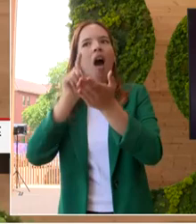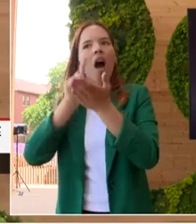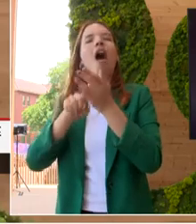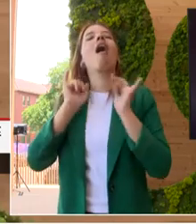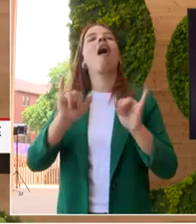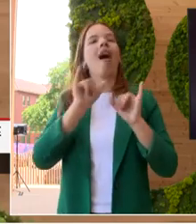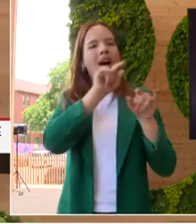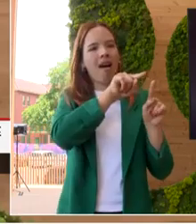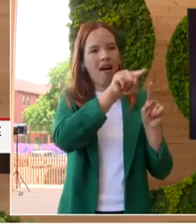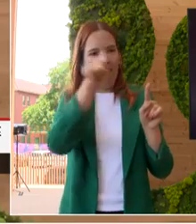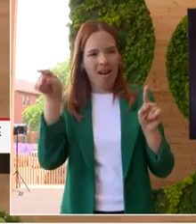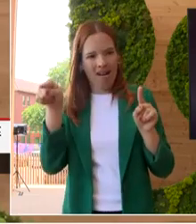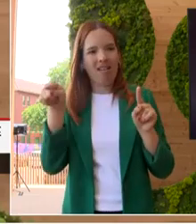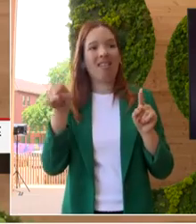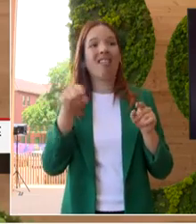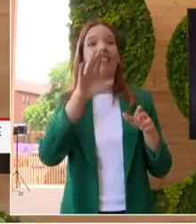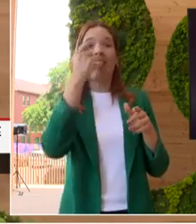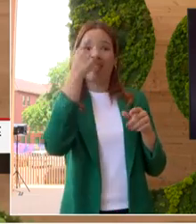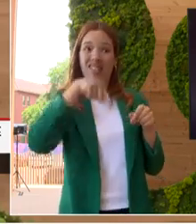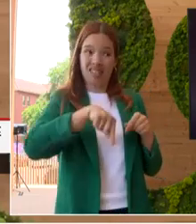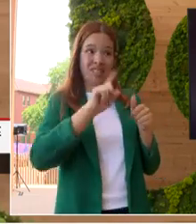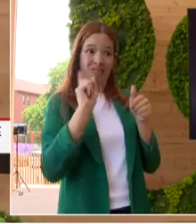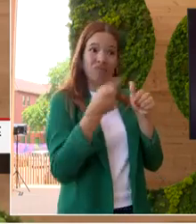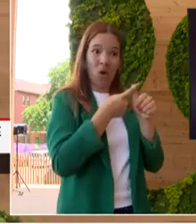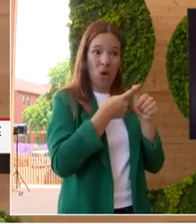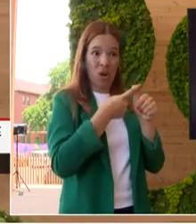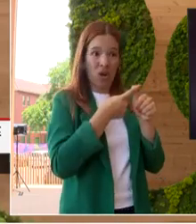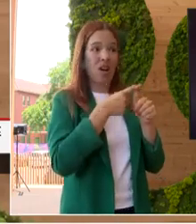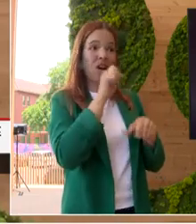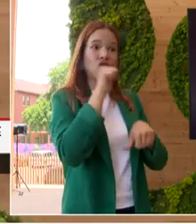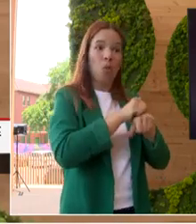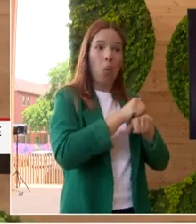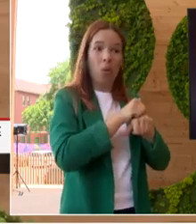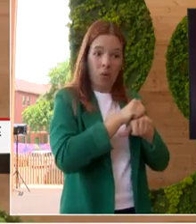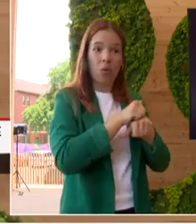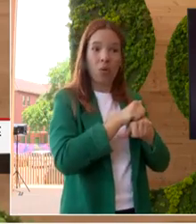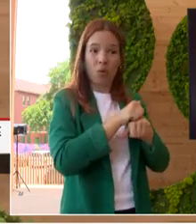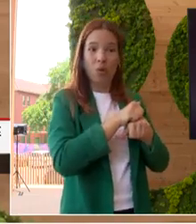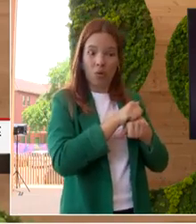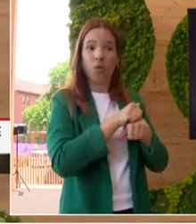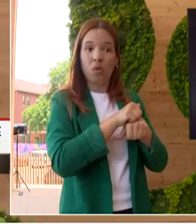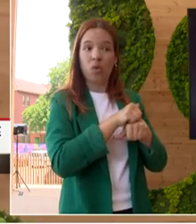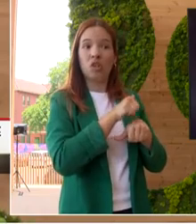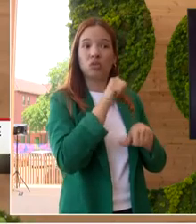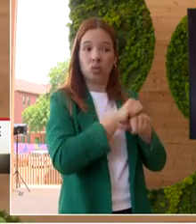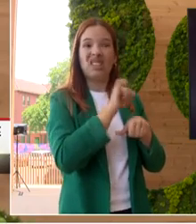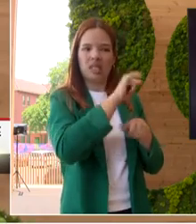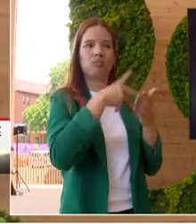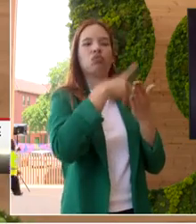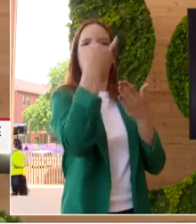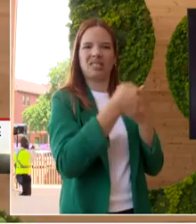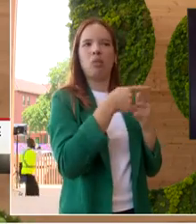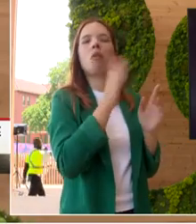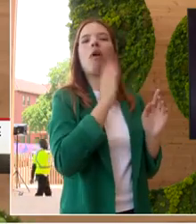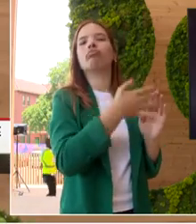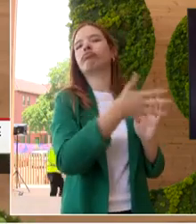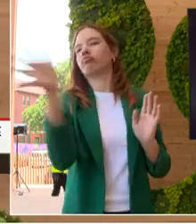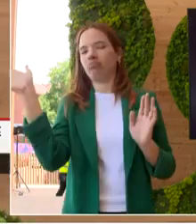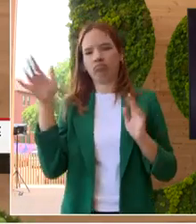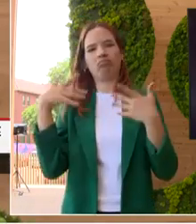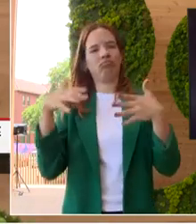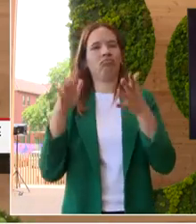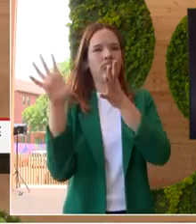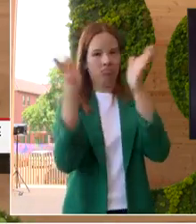this region to work on a mass timber project. So the people who have been working on this